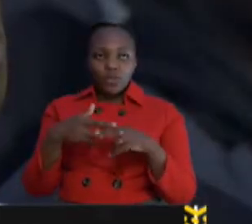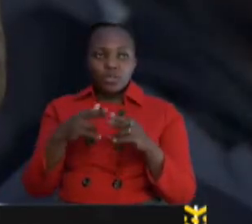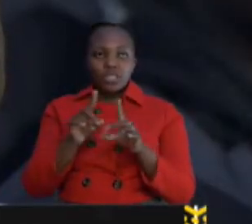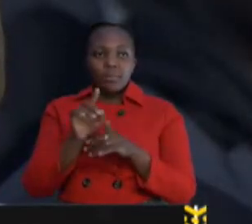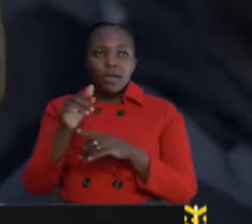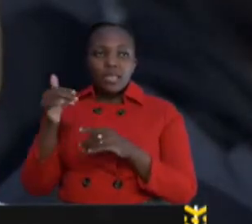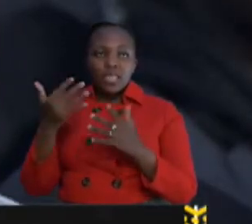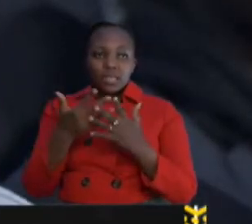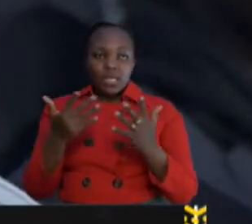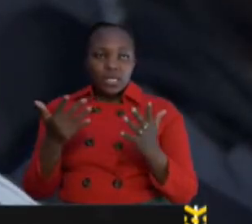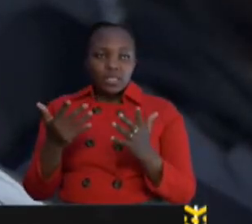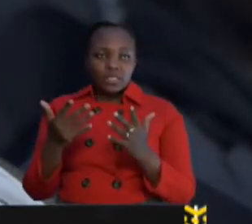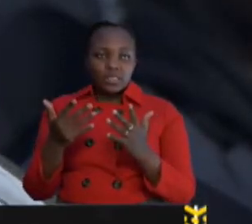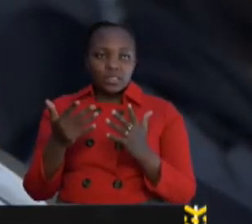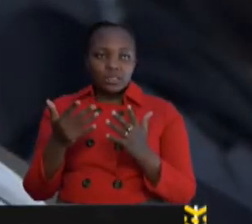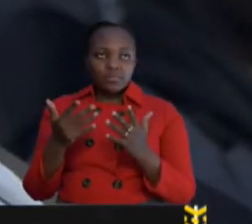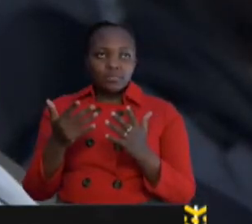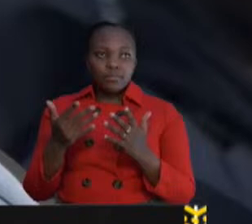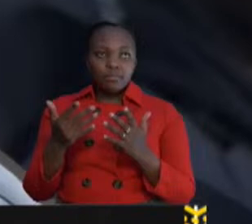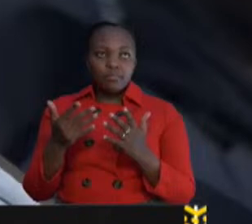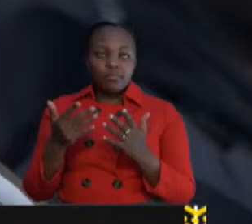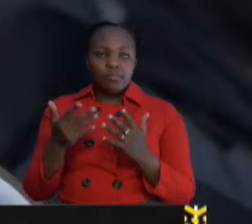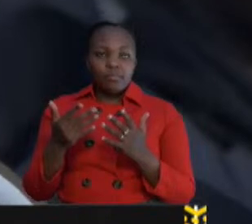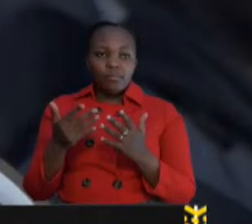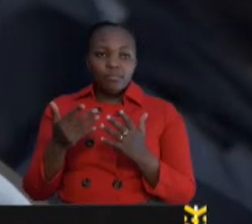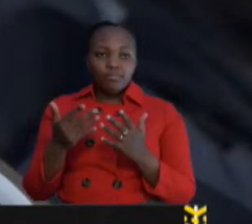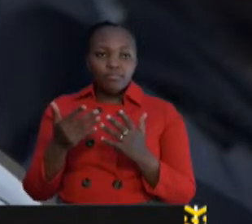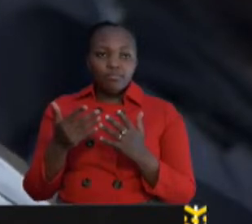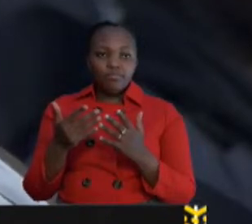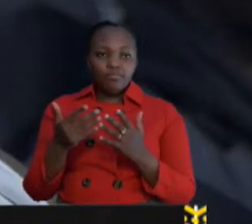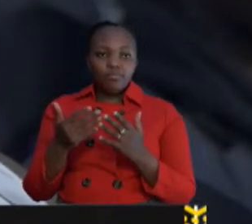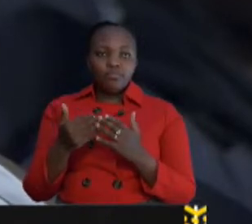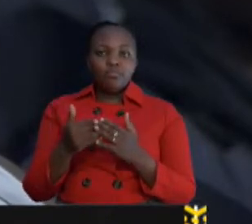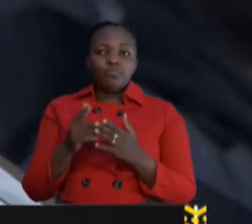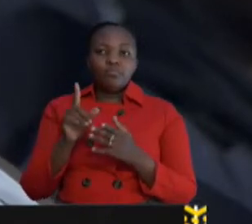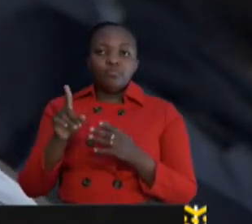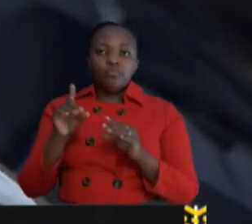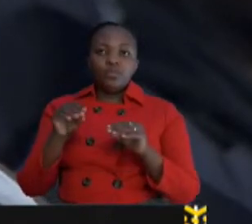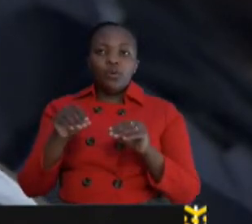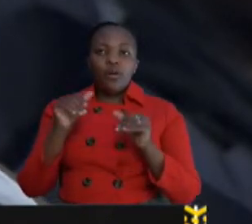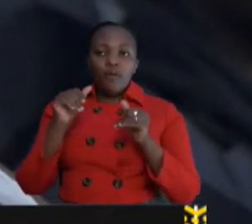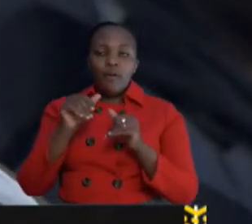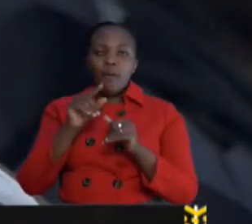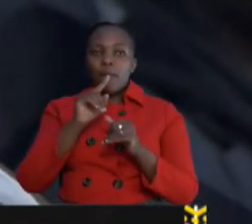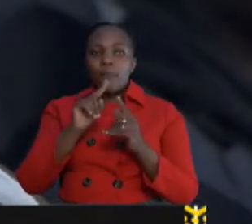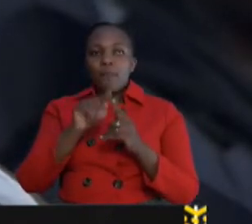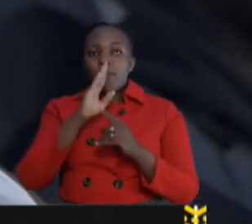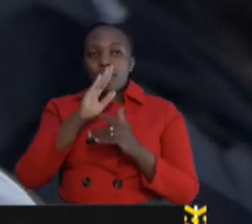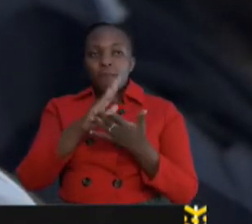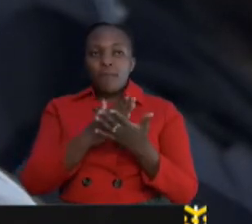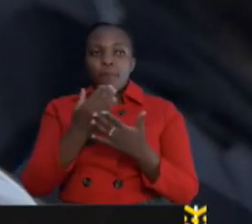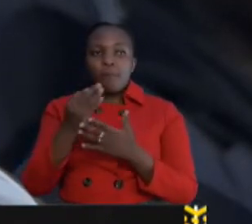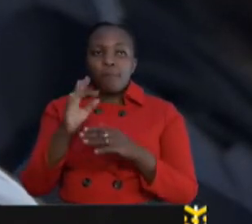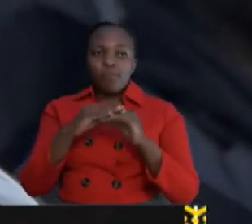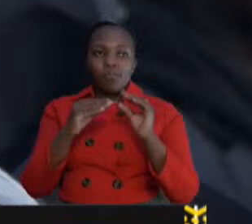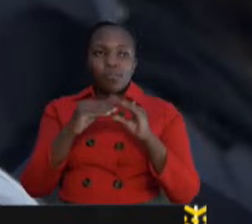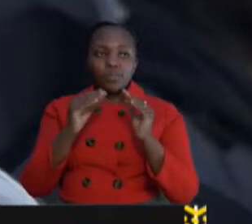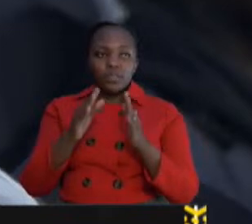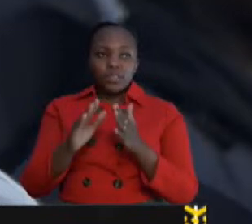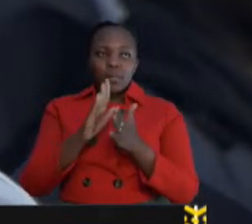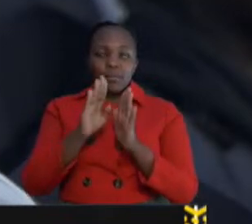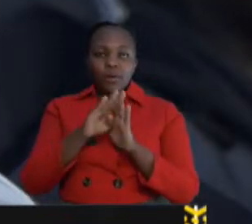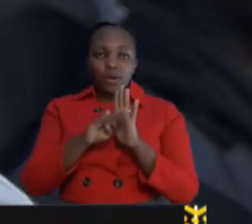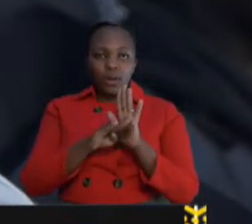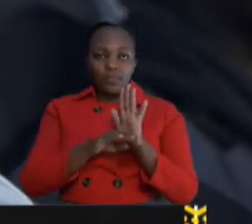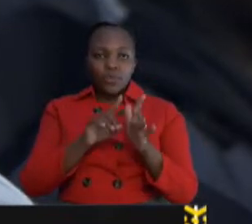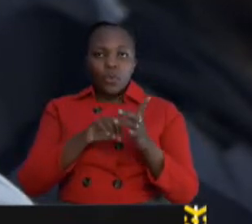like really good content around film and TV, she qualified to be part of the creator program. And what we do